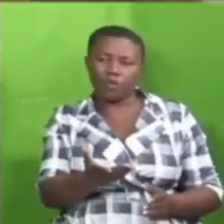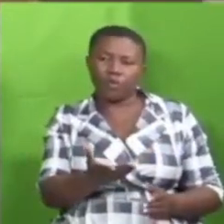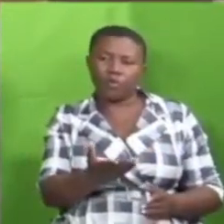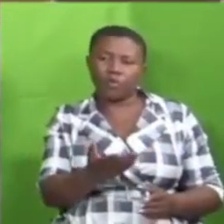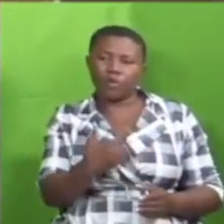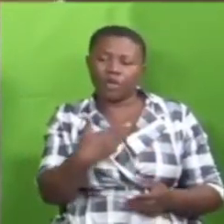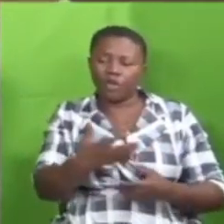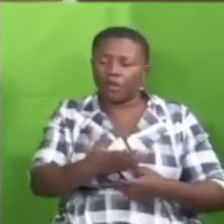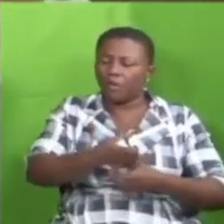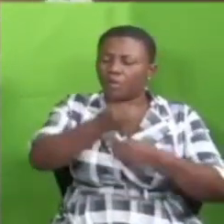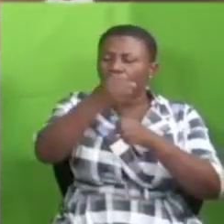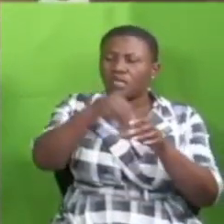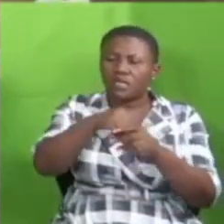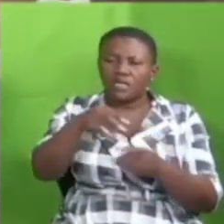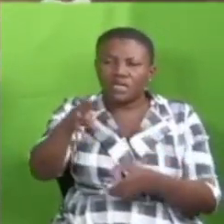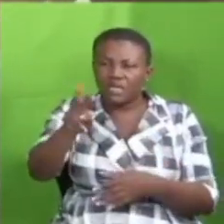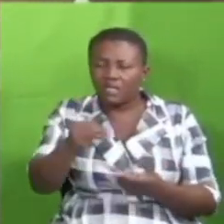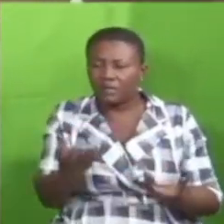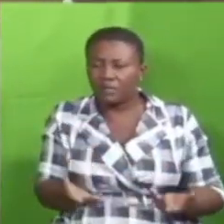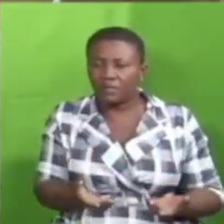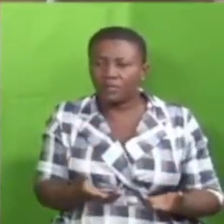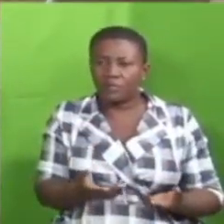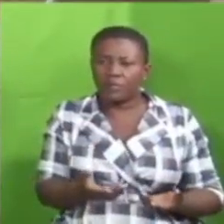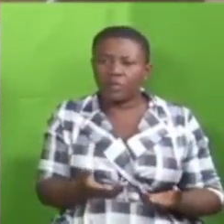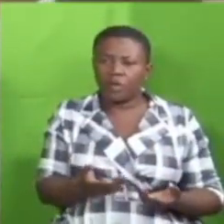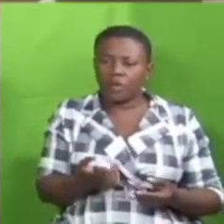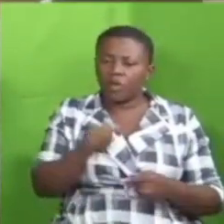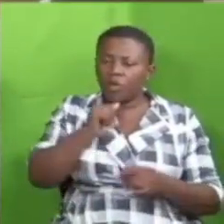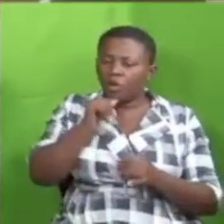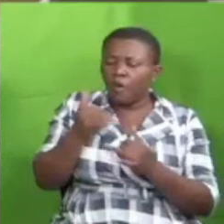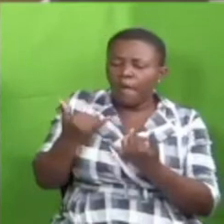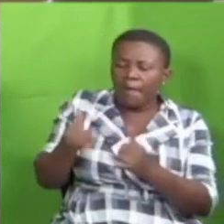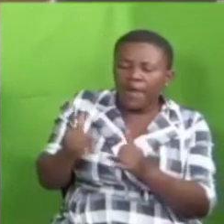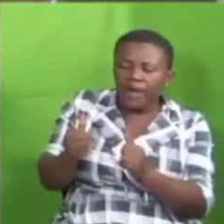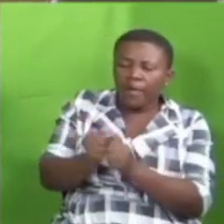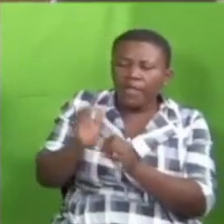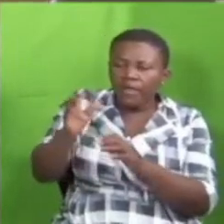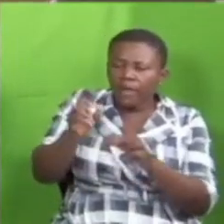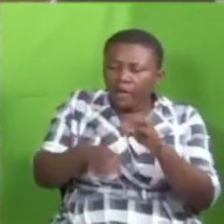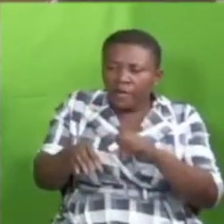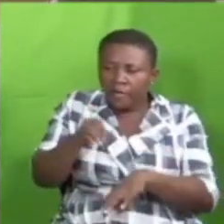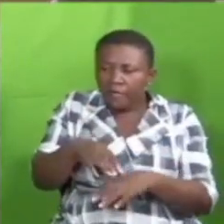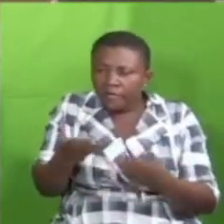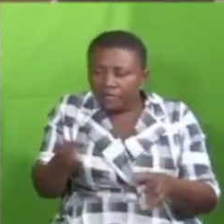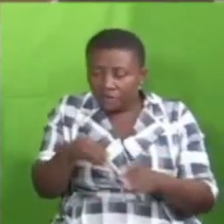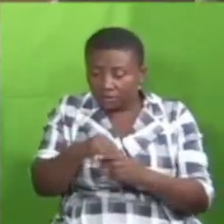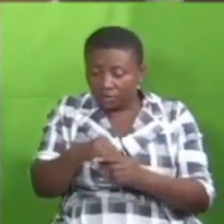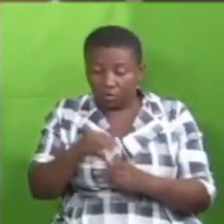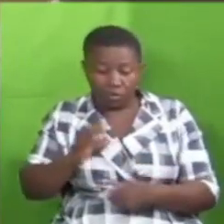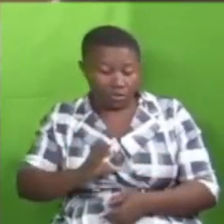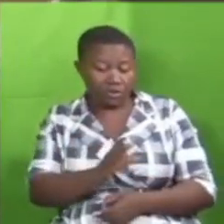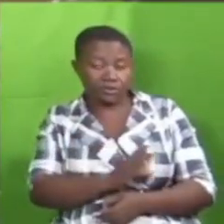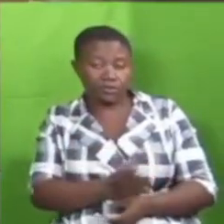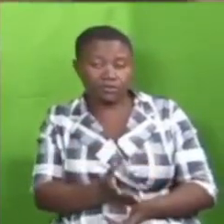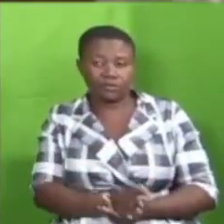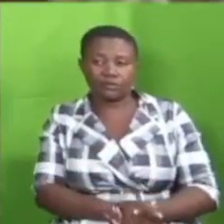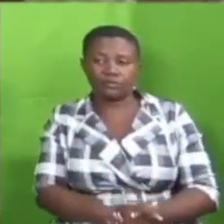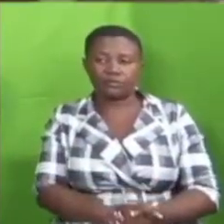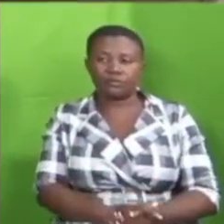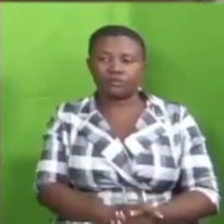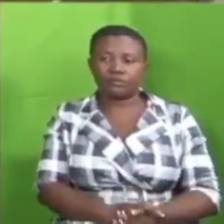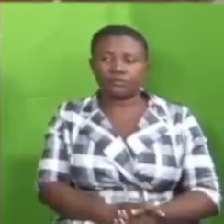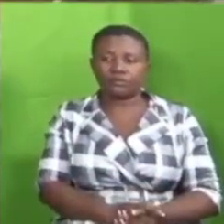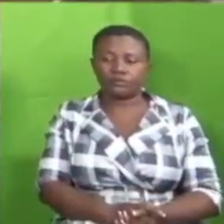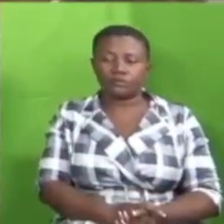cannot run down or downplay his contribution to that committee as far as